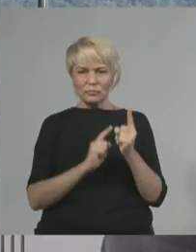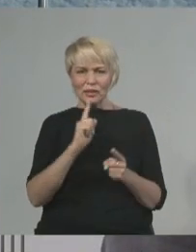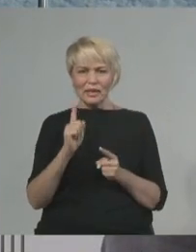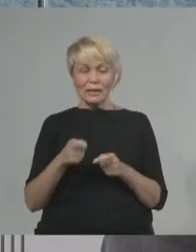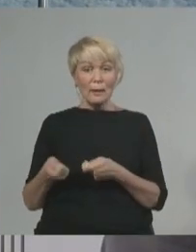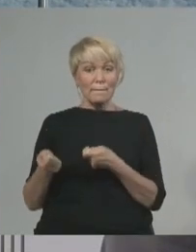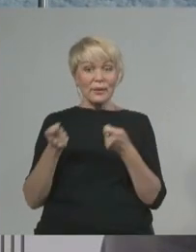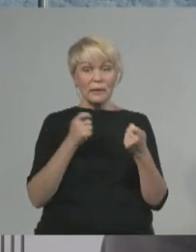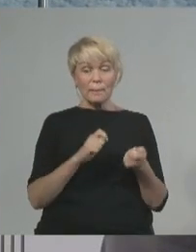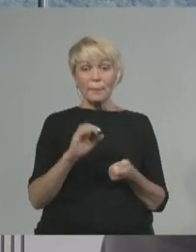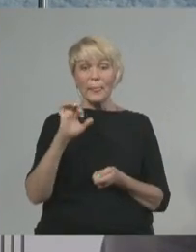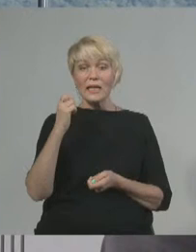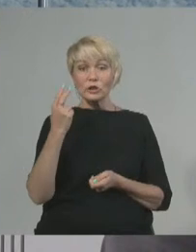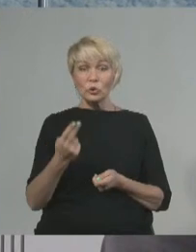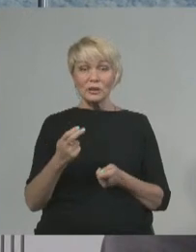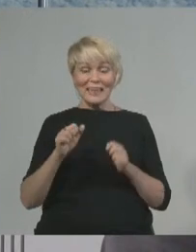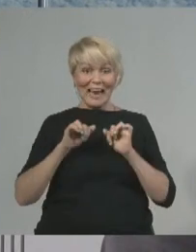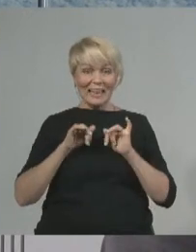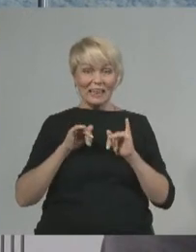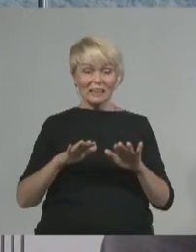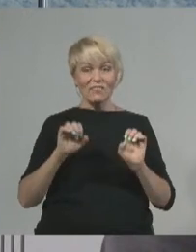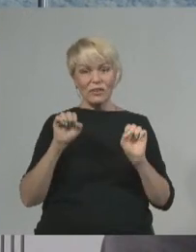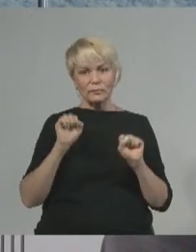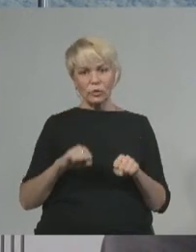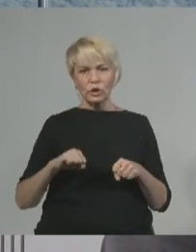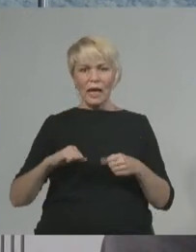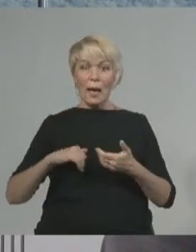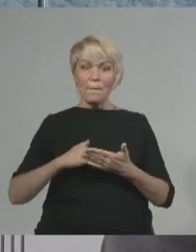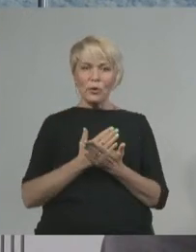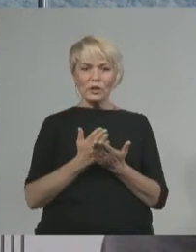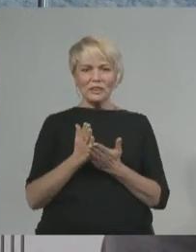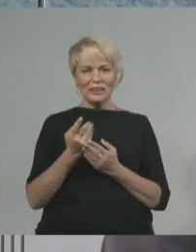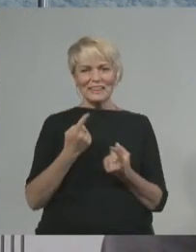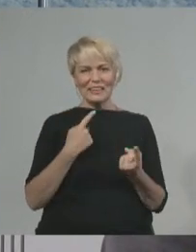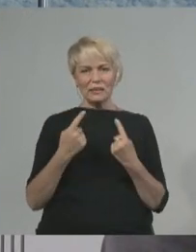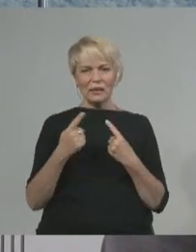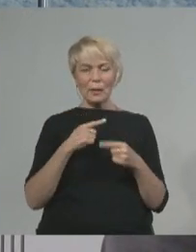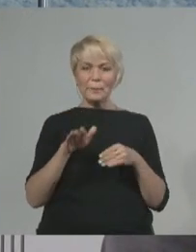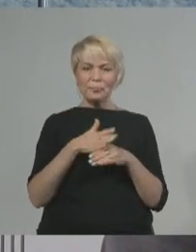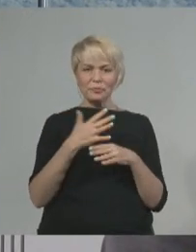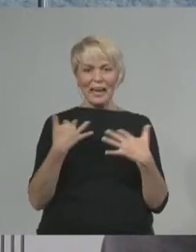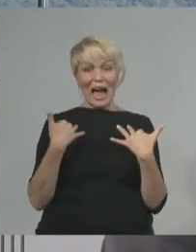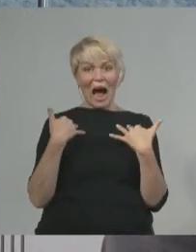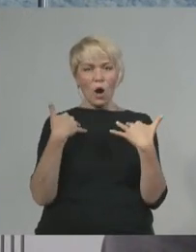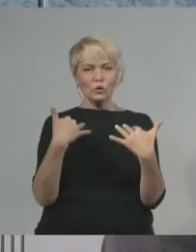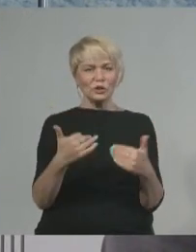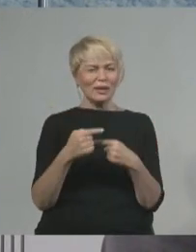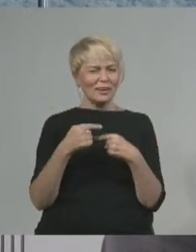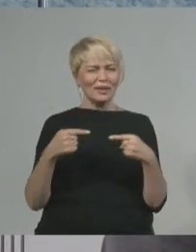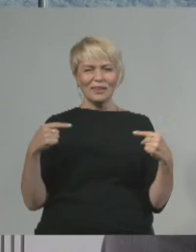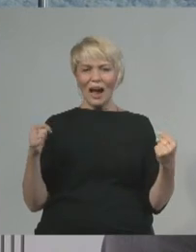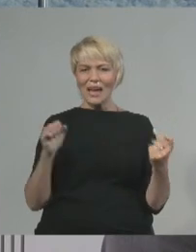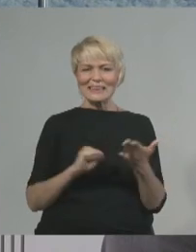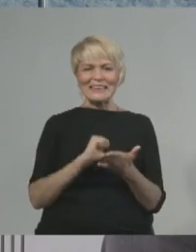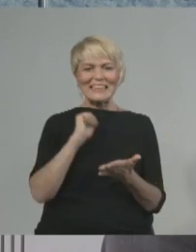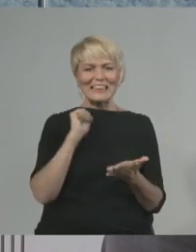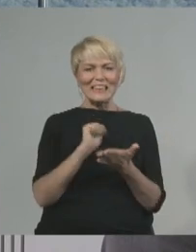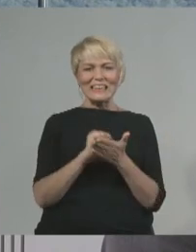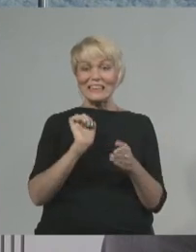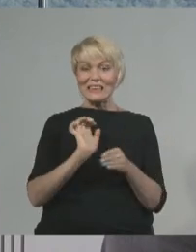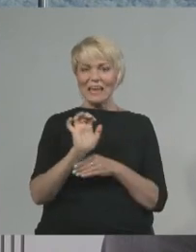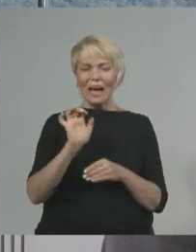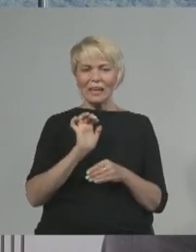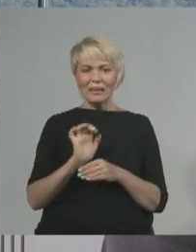the changes that brought the social networks on the possibility of the political dialogue between the audience of different